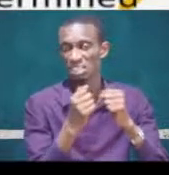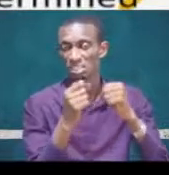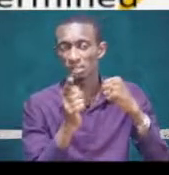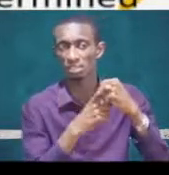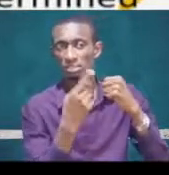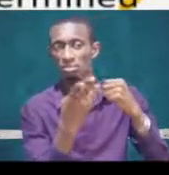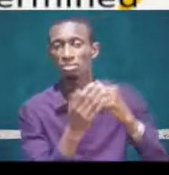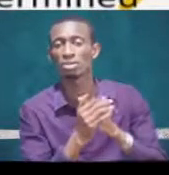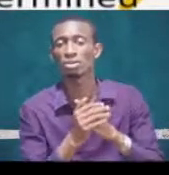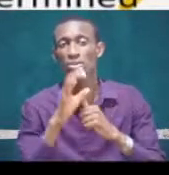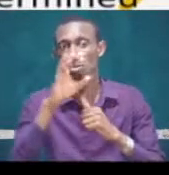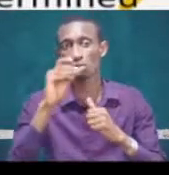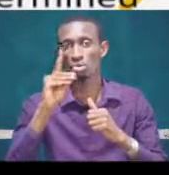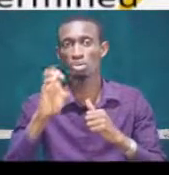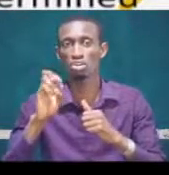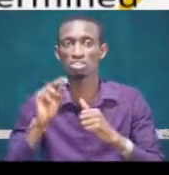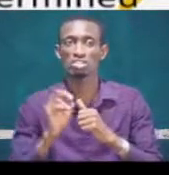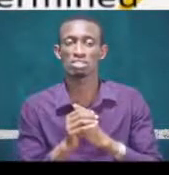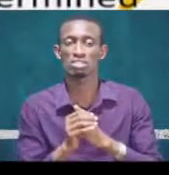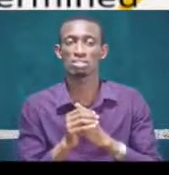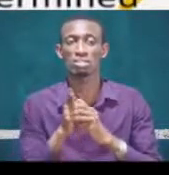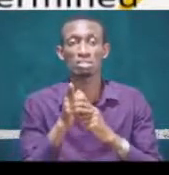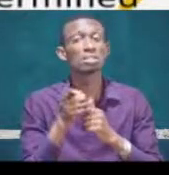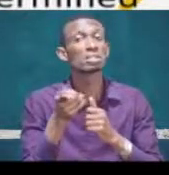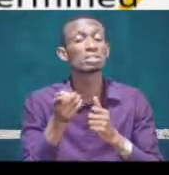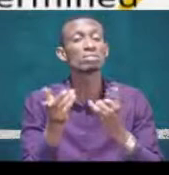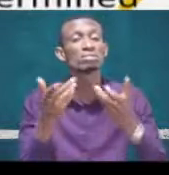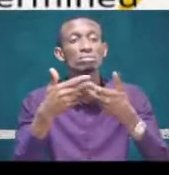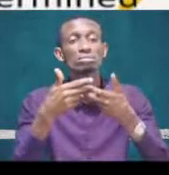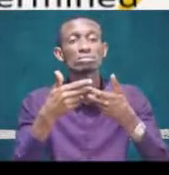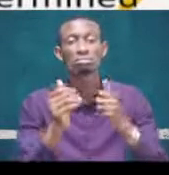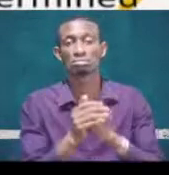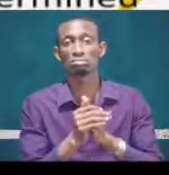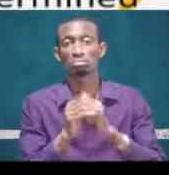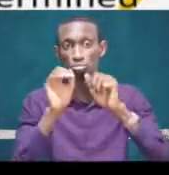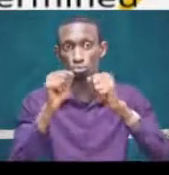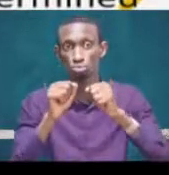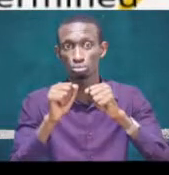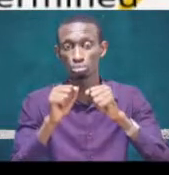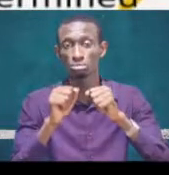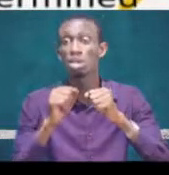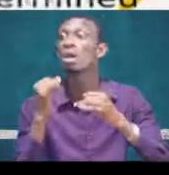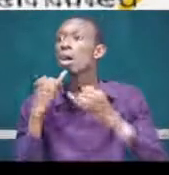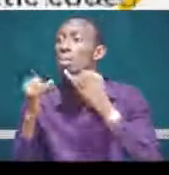in each D and each amino acid, these are the combinations in which we would actually have the information.